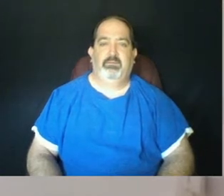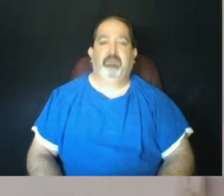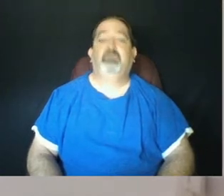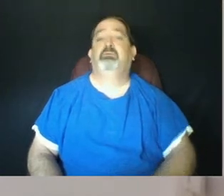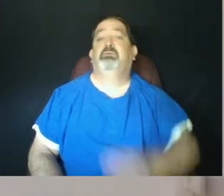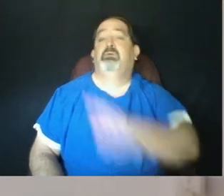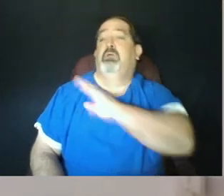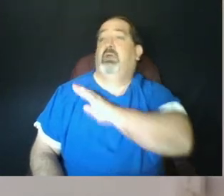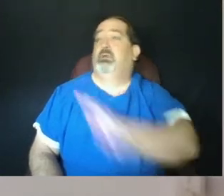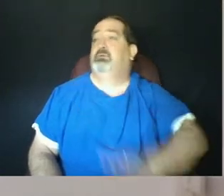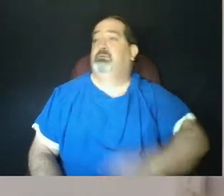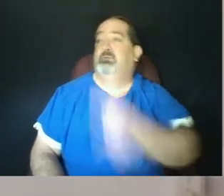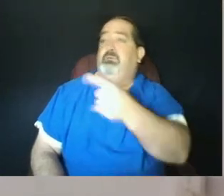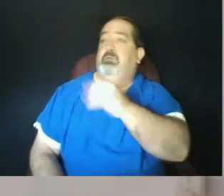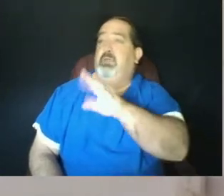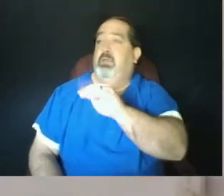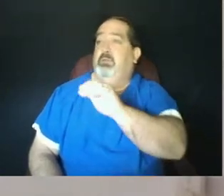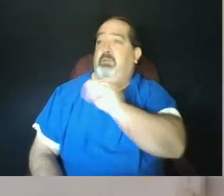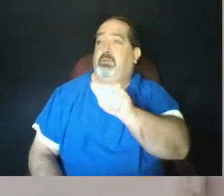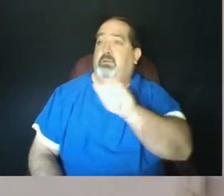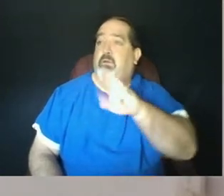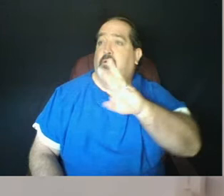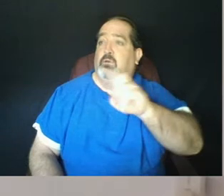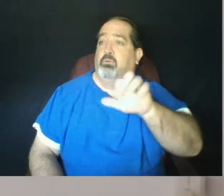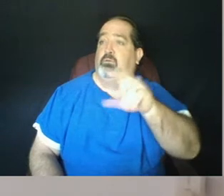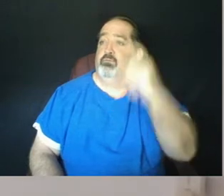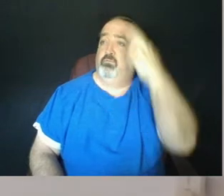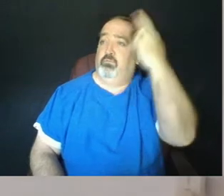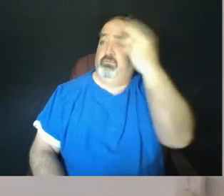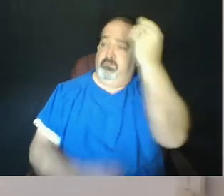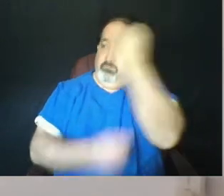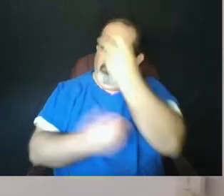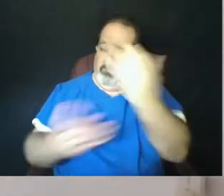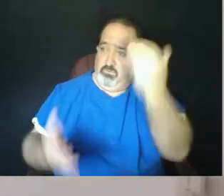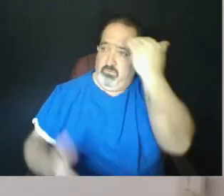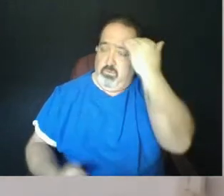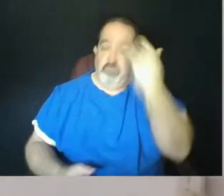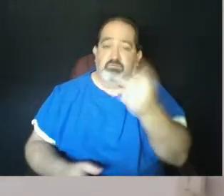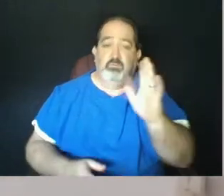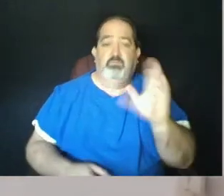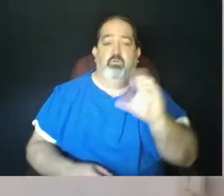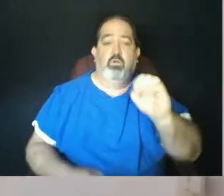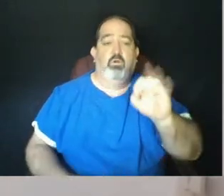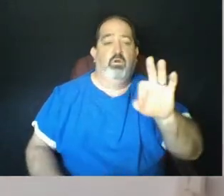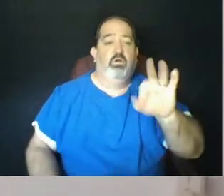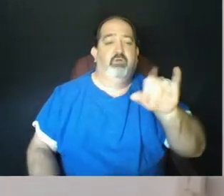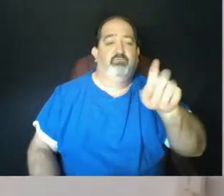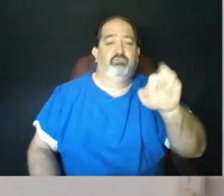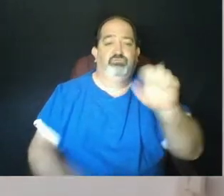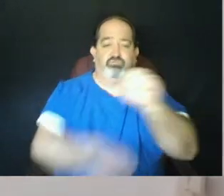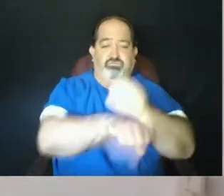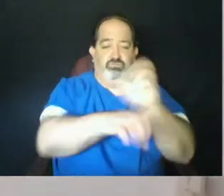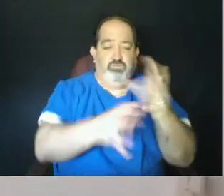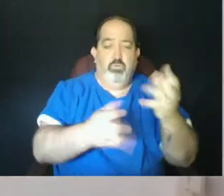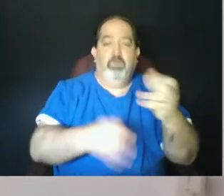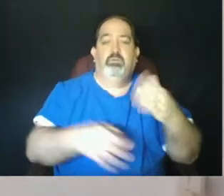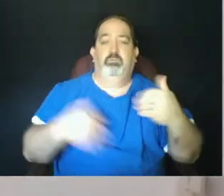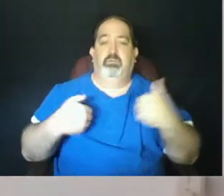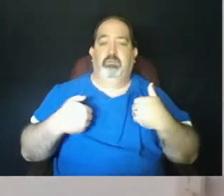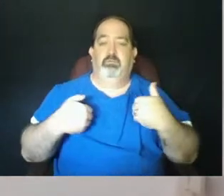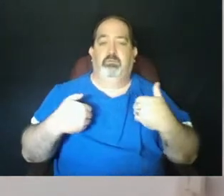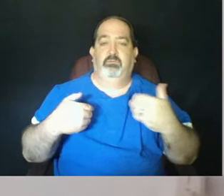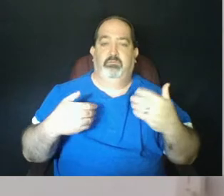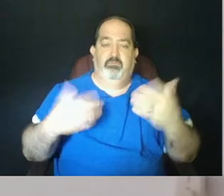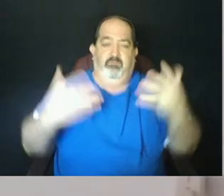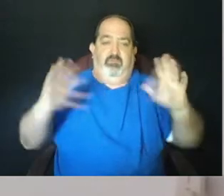Your Excellencies Guillaume and Arwen, for reasons of which you have been apprised, some of your officers do beg leave to be relieved of their